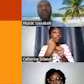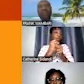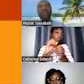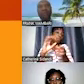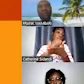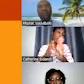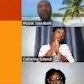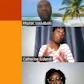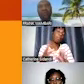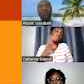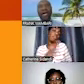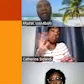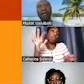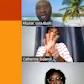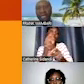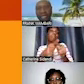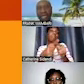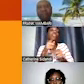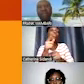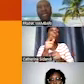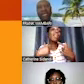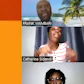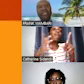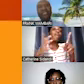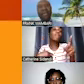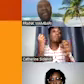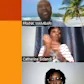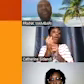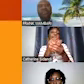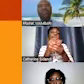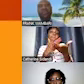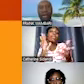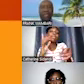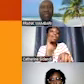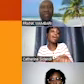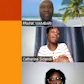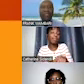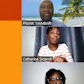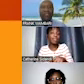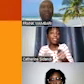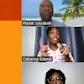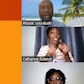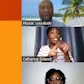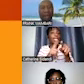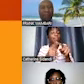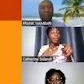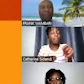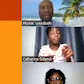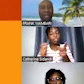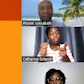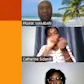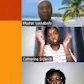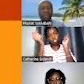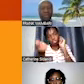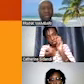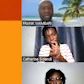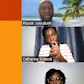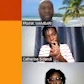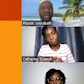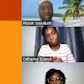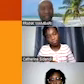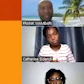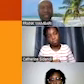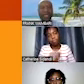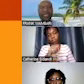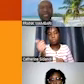Could you allow me to work part-time as I try to have the transition to come back properly? The other thing